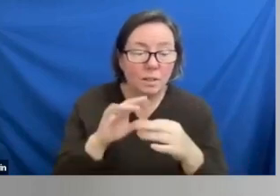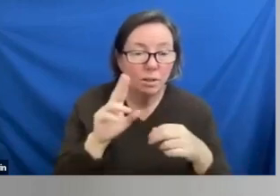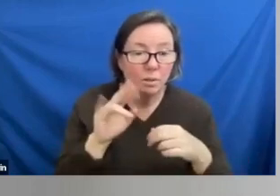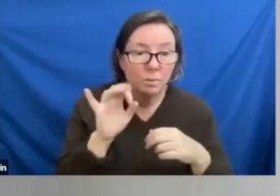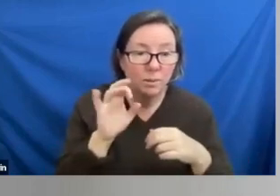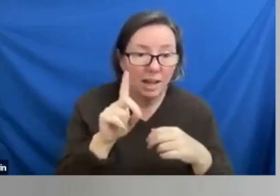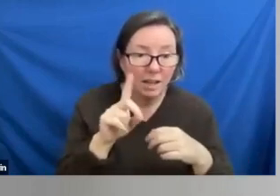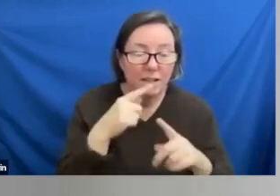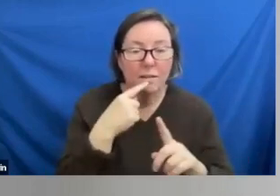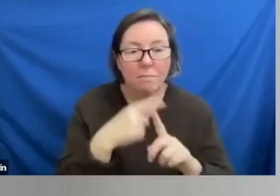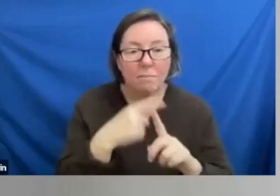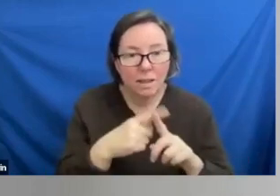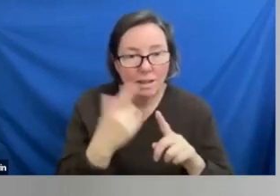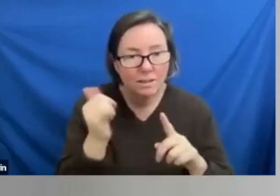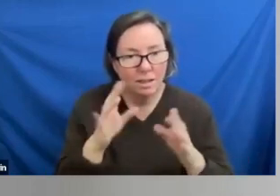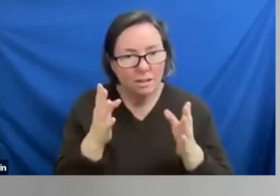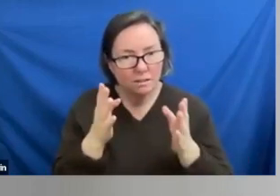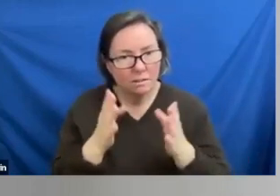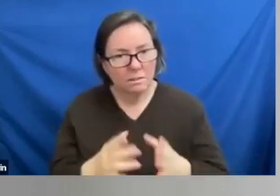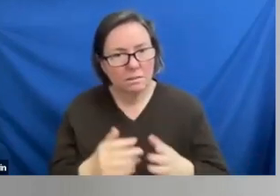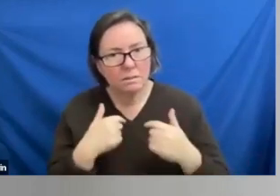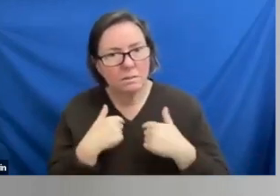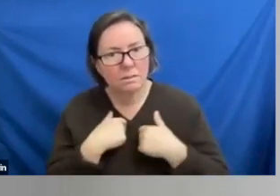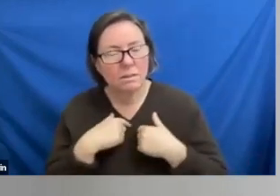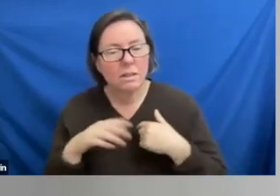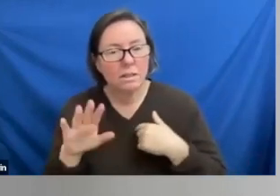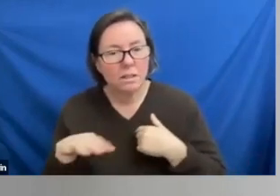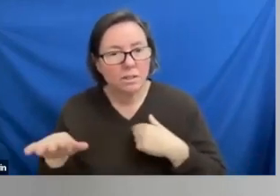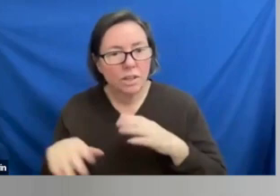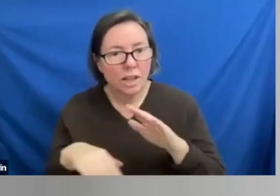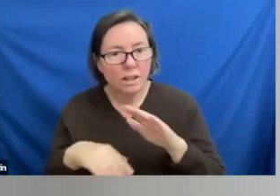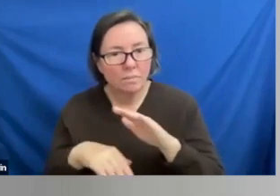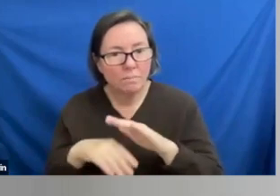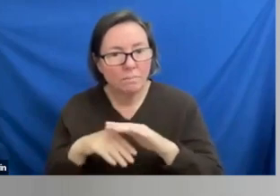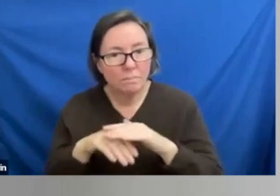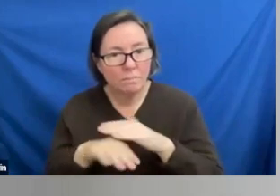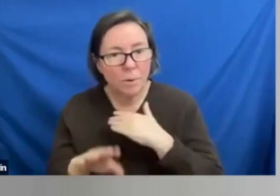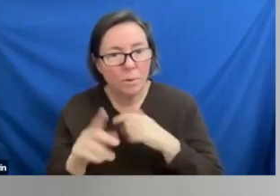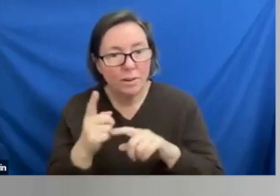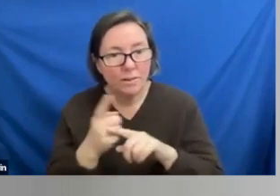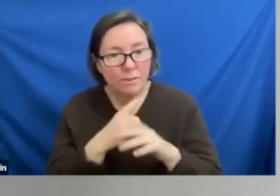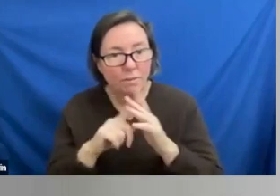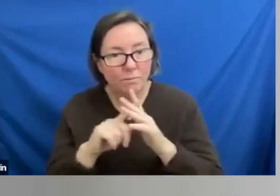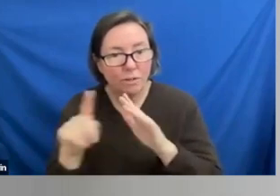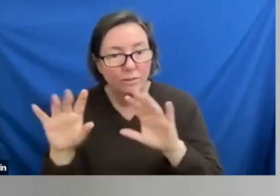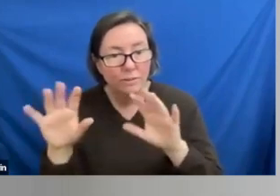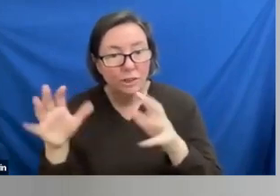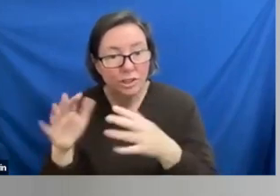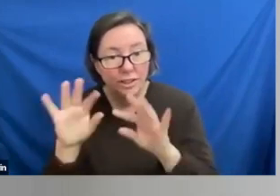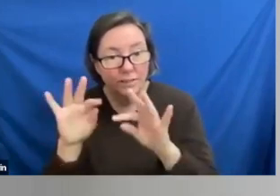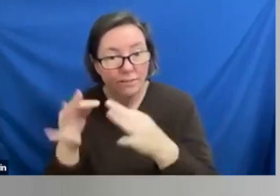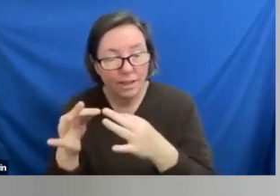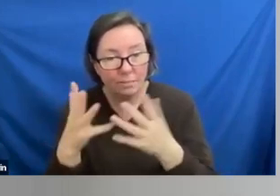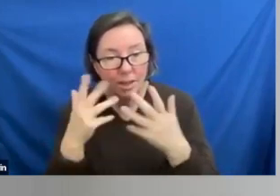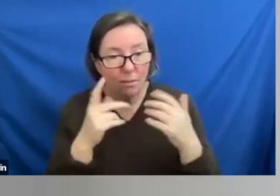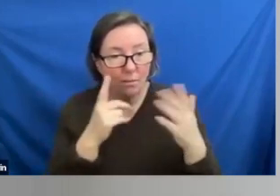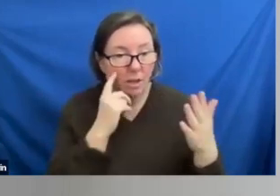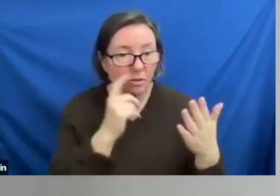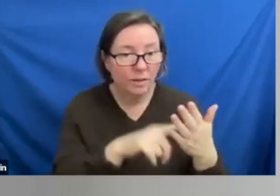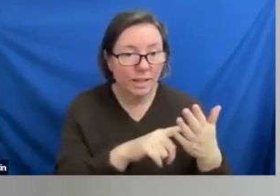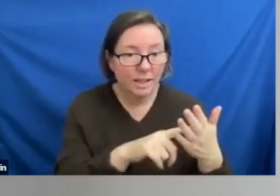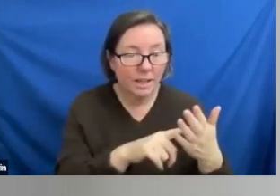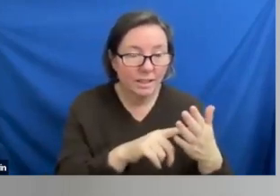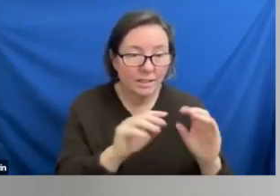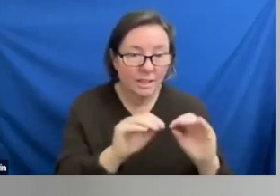but also just as a child born of refugees. And I want to recognize the clarity